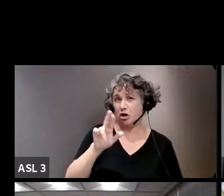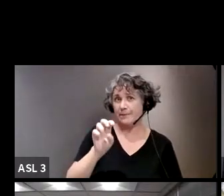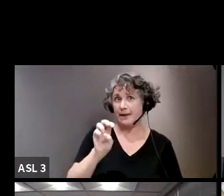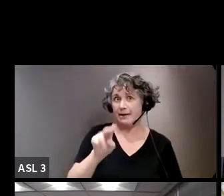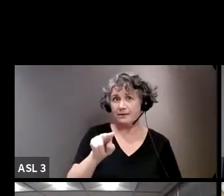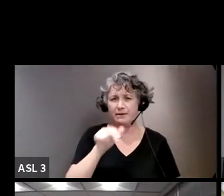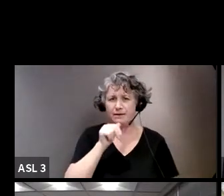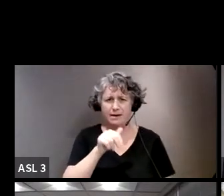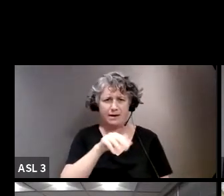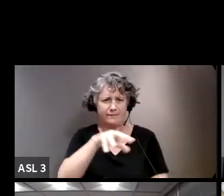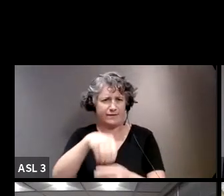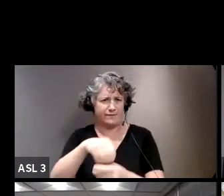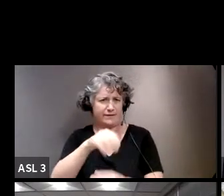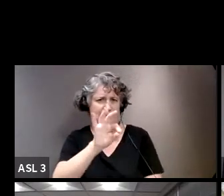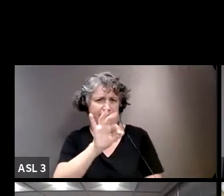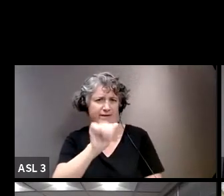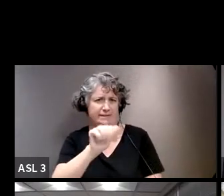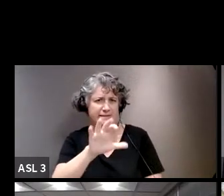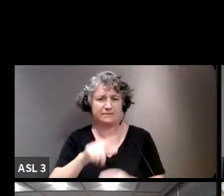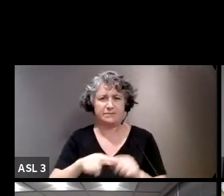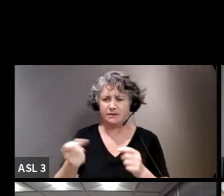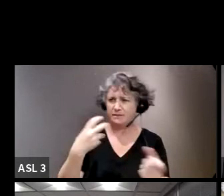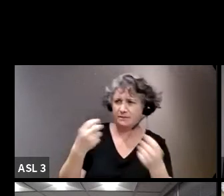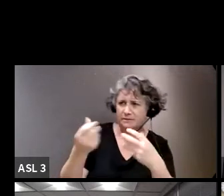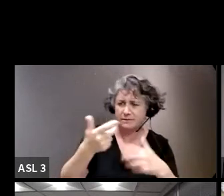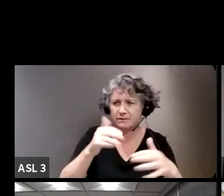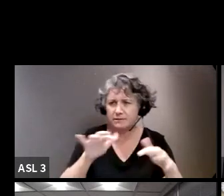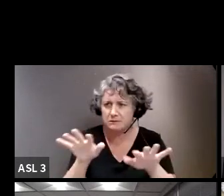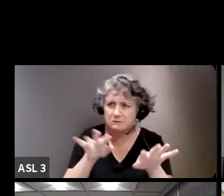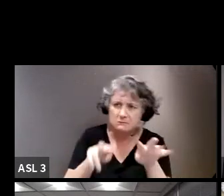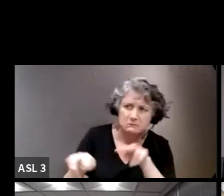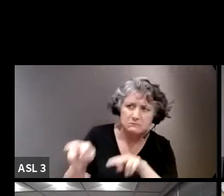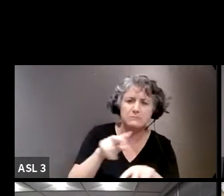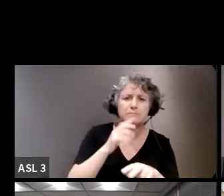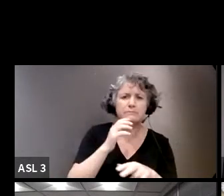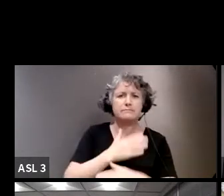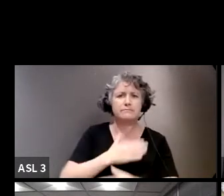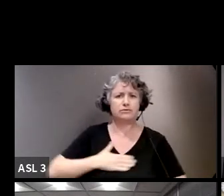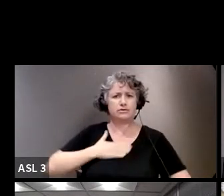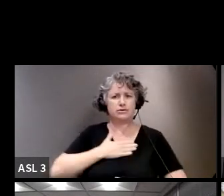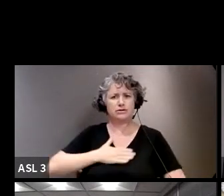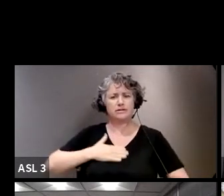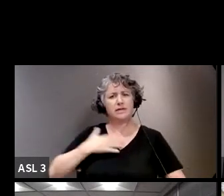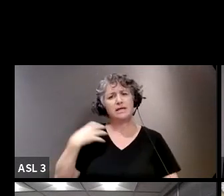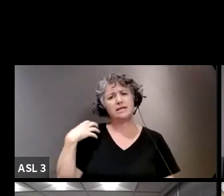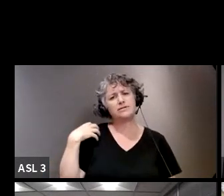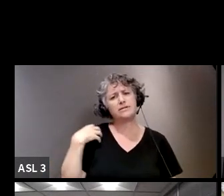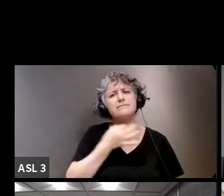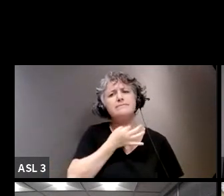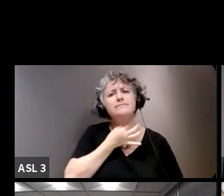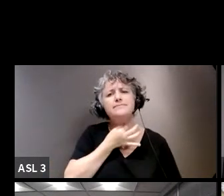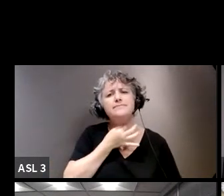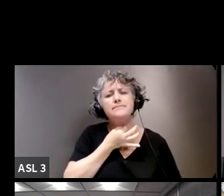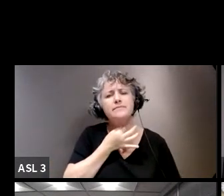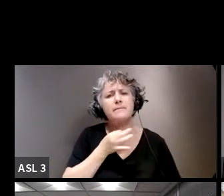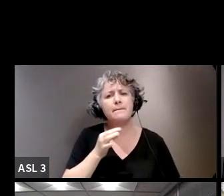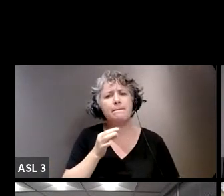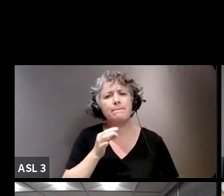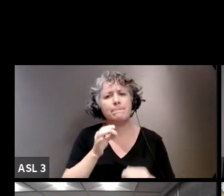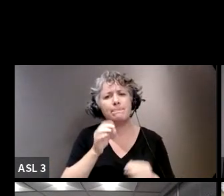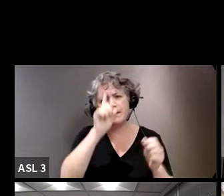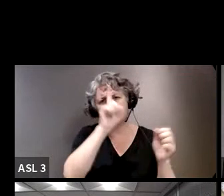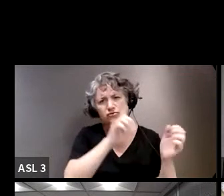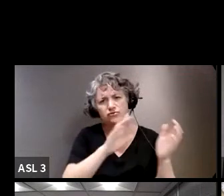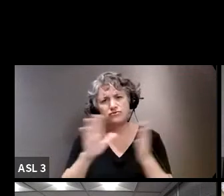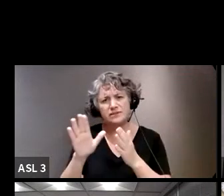i really appreciate all the information's been coming out um chair i would like to know what what is strategies what is strategy